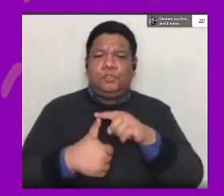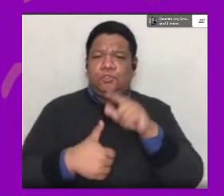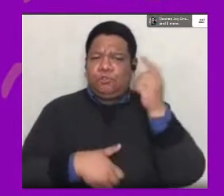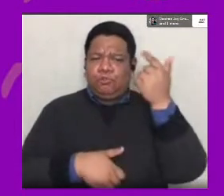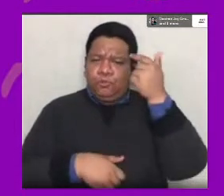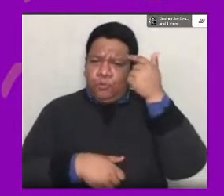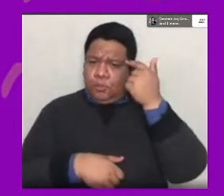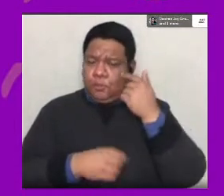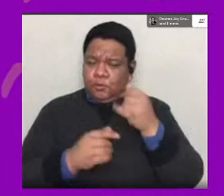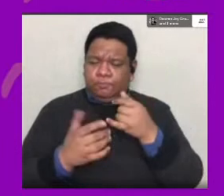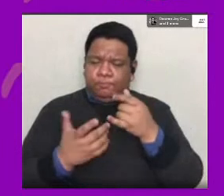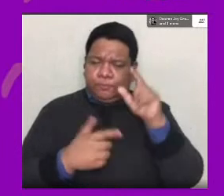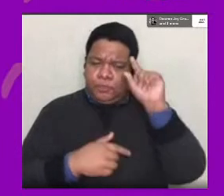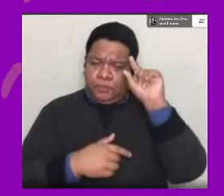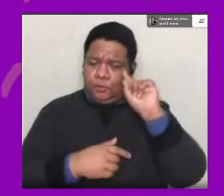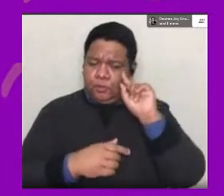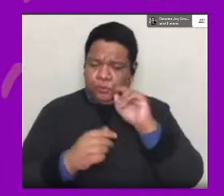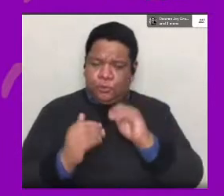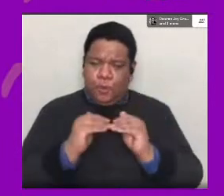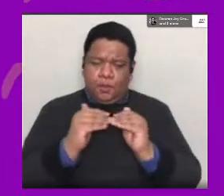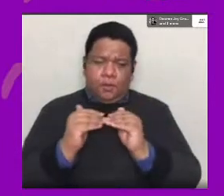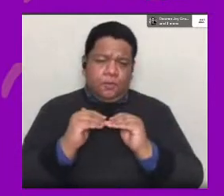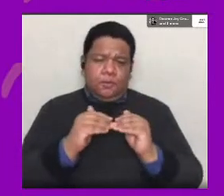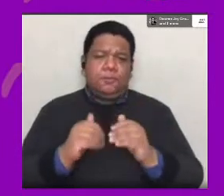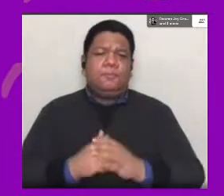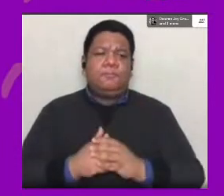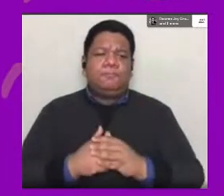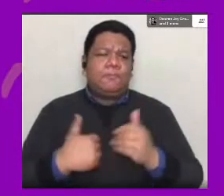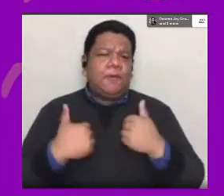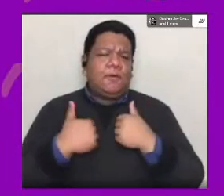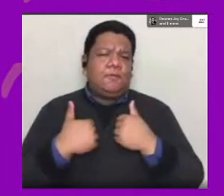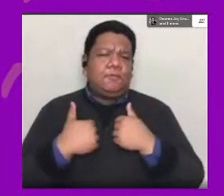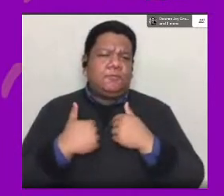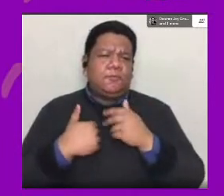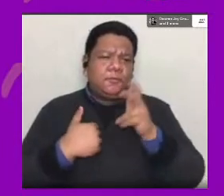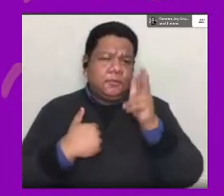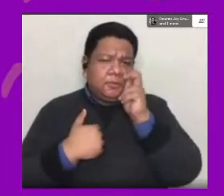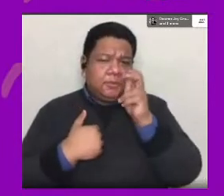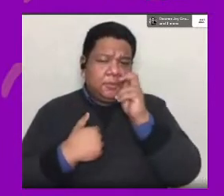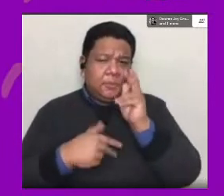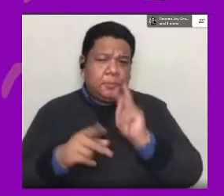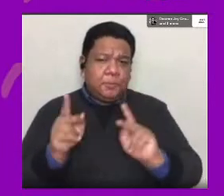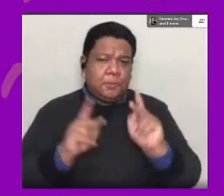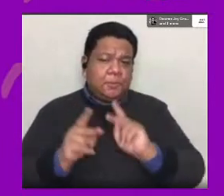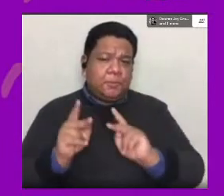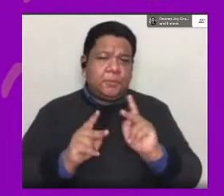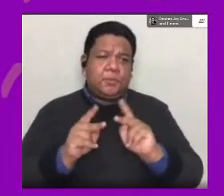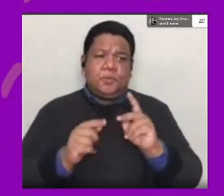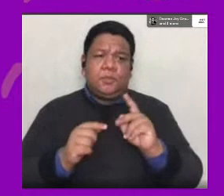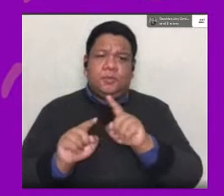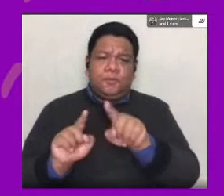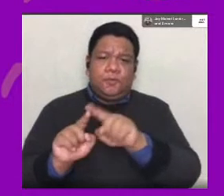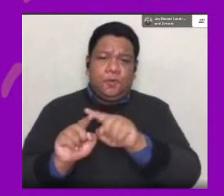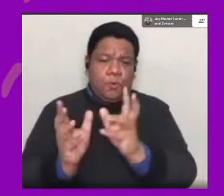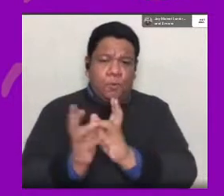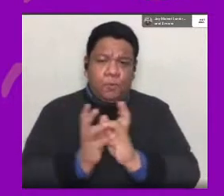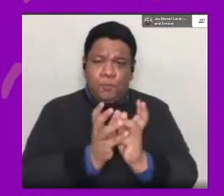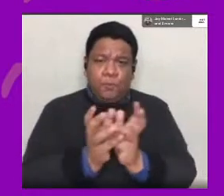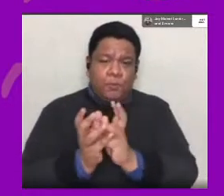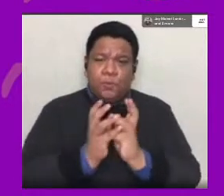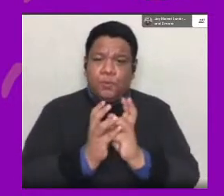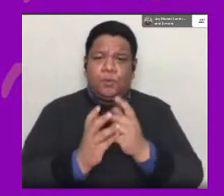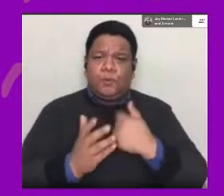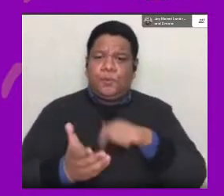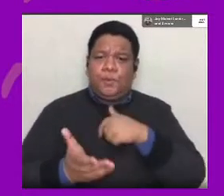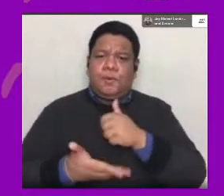From empirical evidence and listening to the most harmed people in marginalized communities, we help